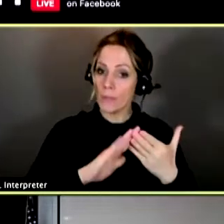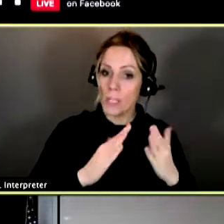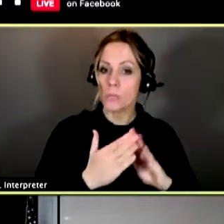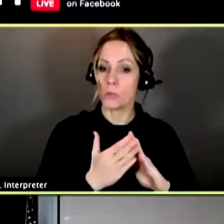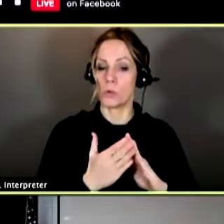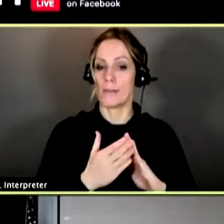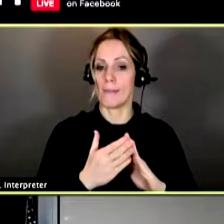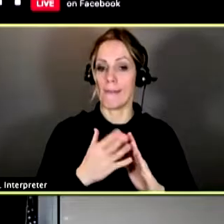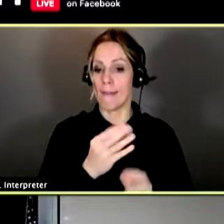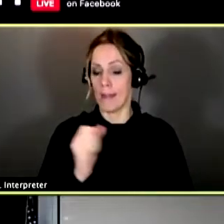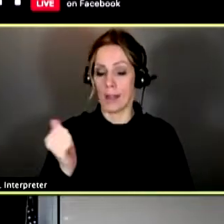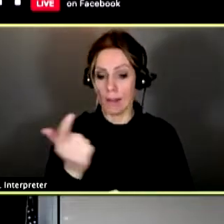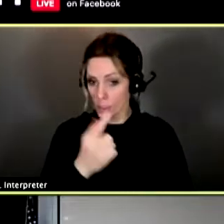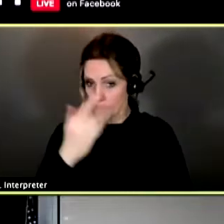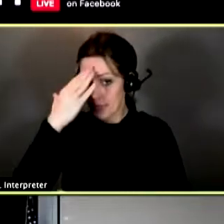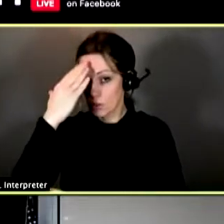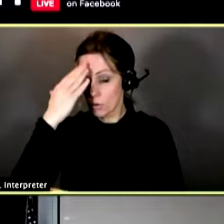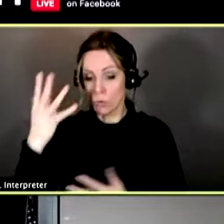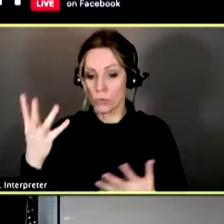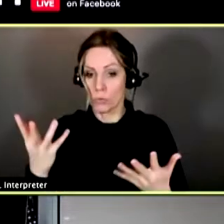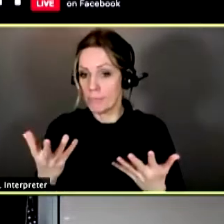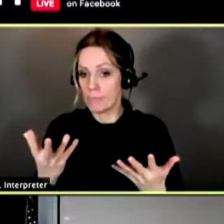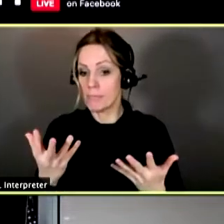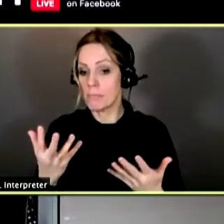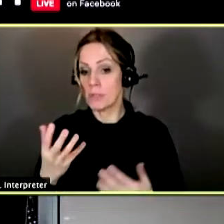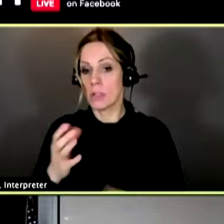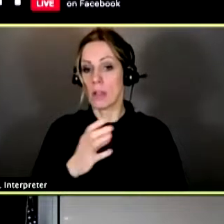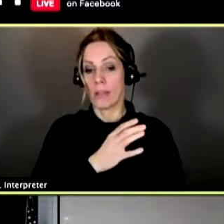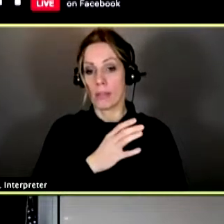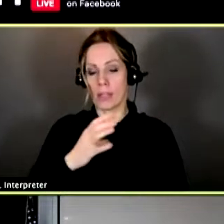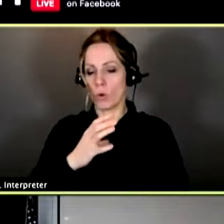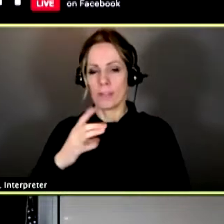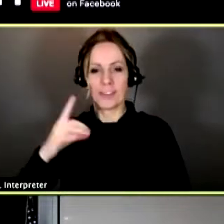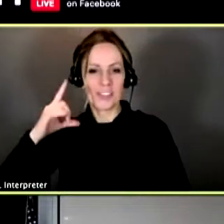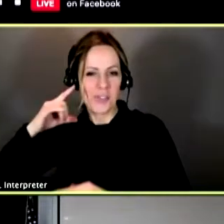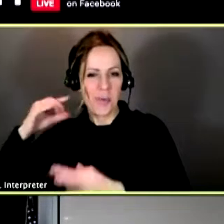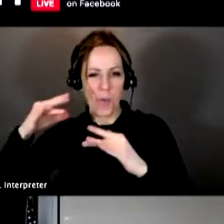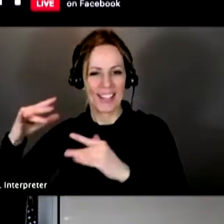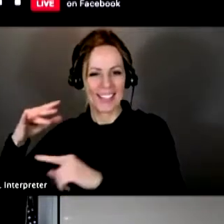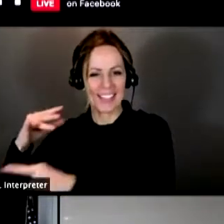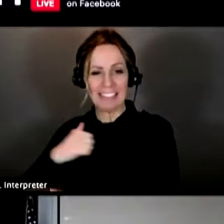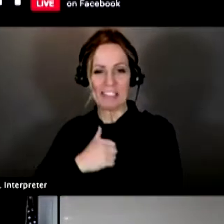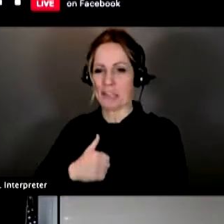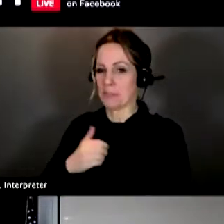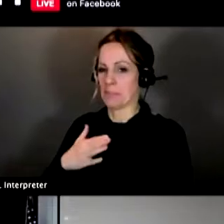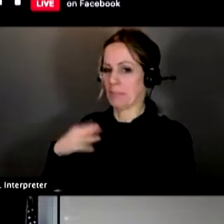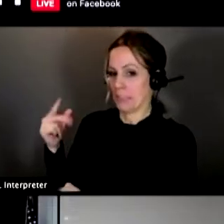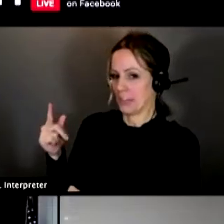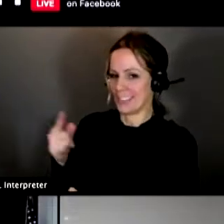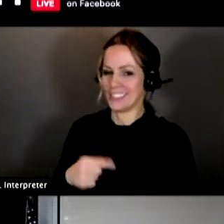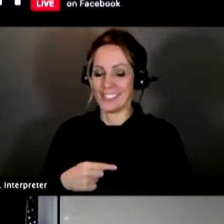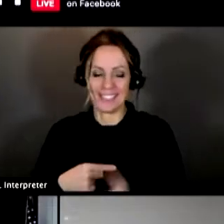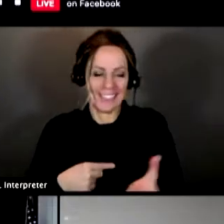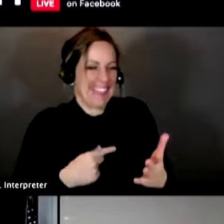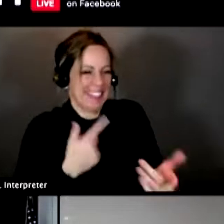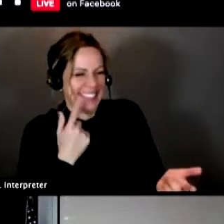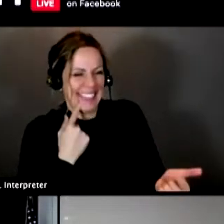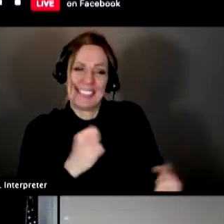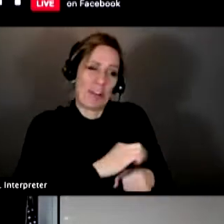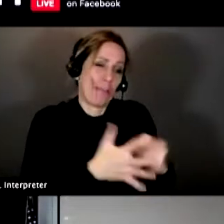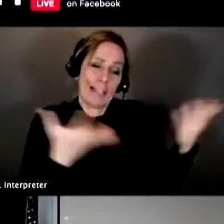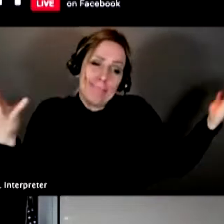council is sort of in charge of, sorry, that's my dog. That's okay, COVID. The council is in